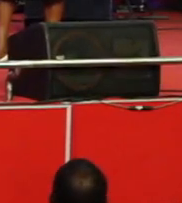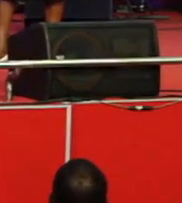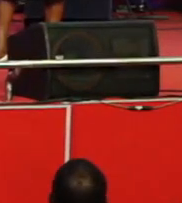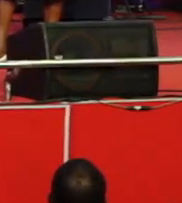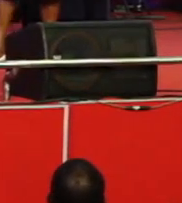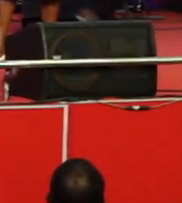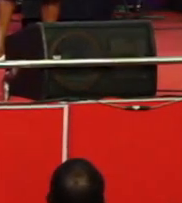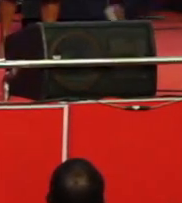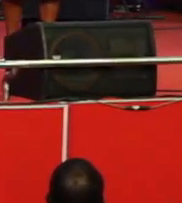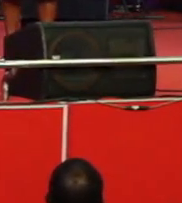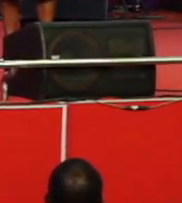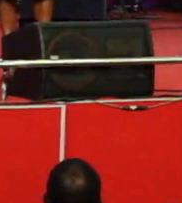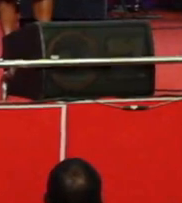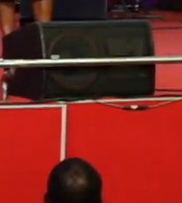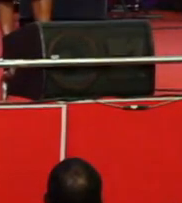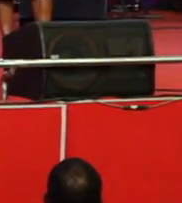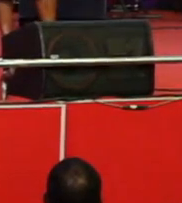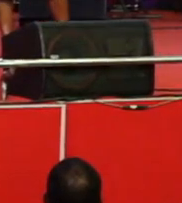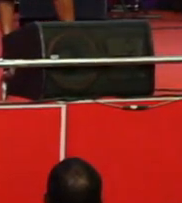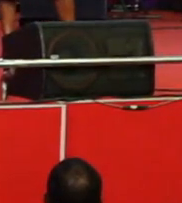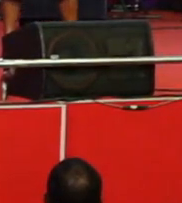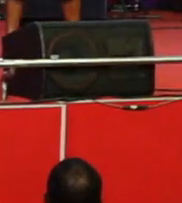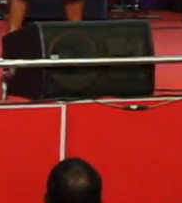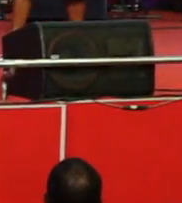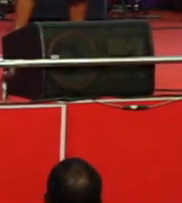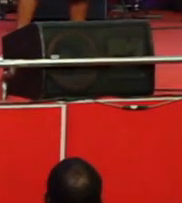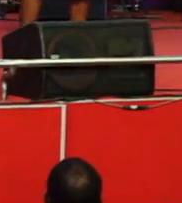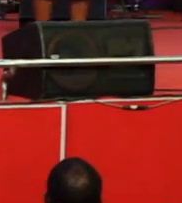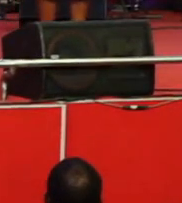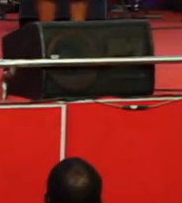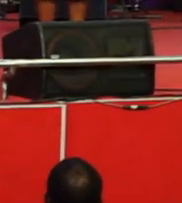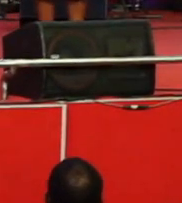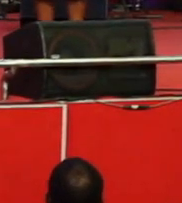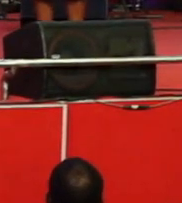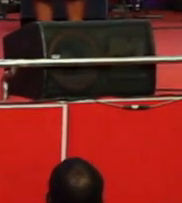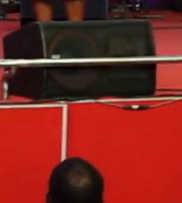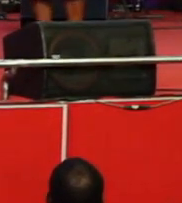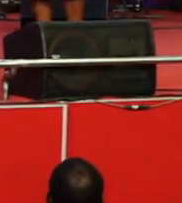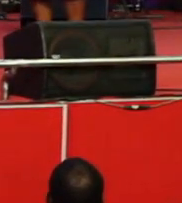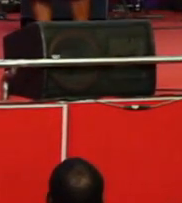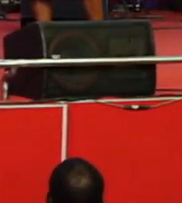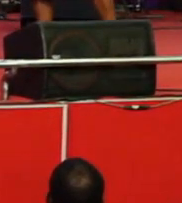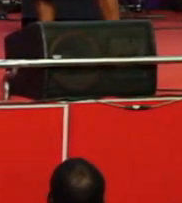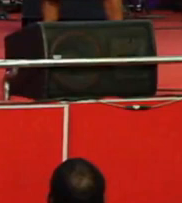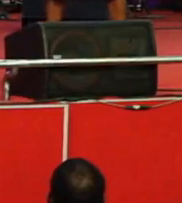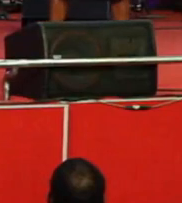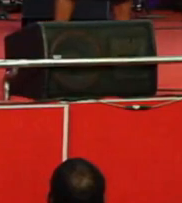because this church has a heart for the next generation. Kwa sababu hili kanisa liko na moyo wa kulilia kizazi